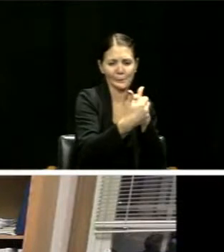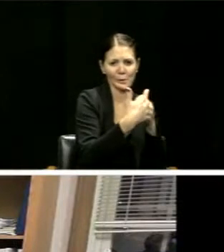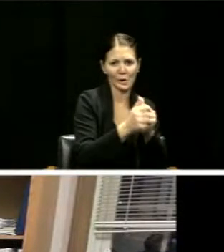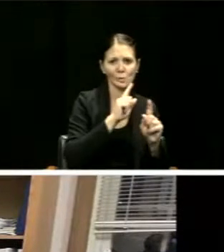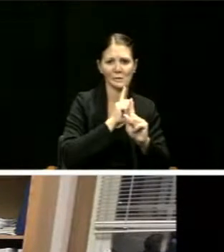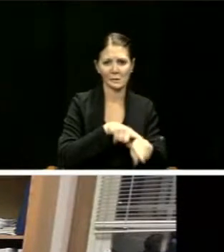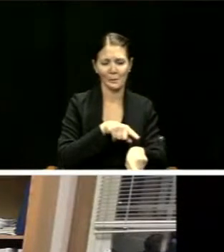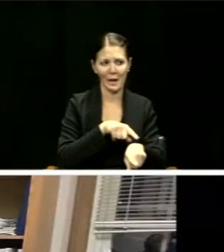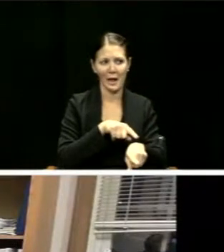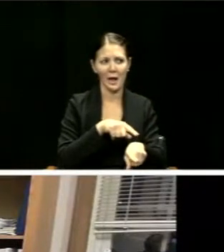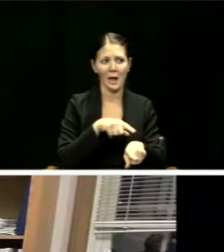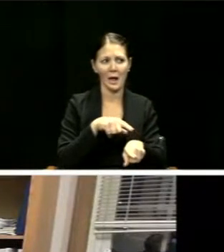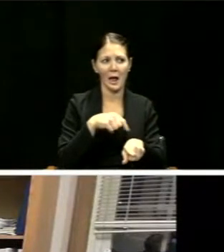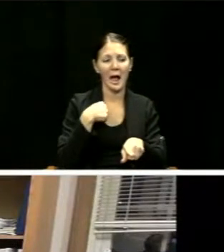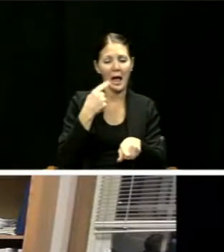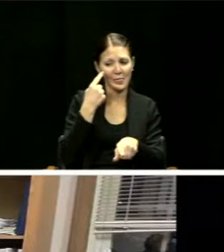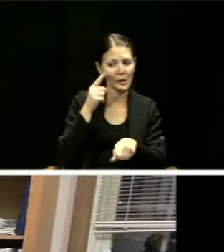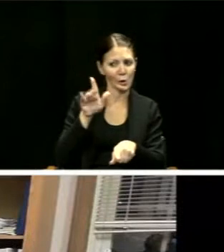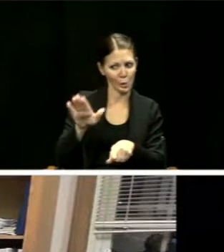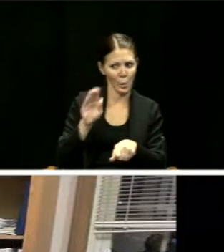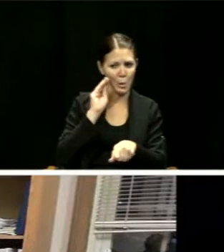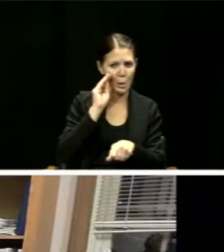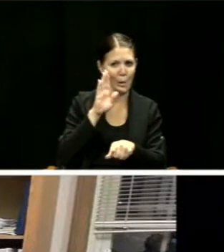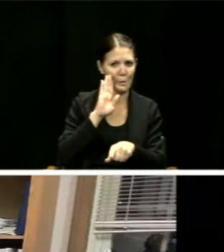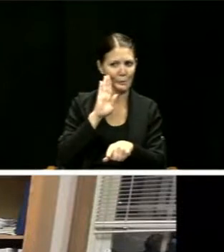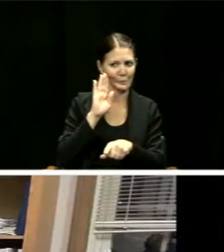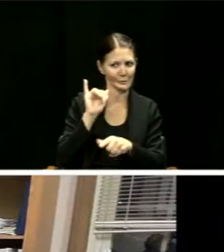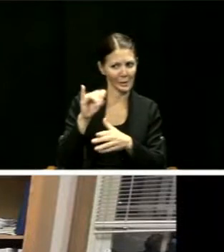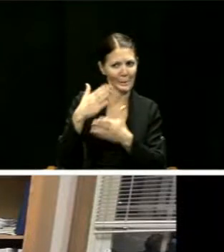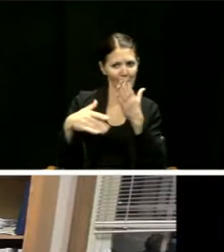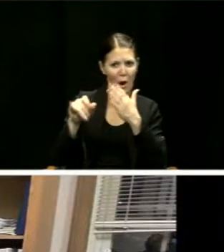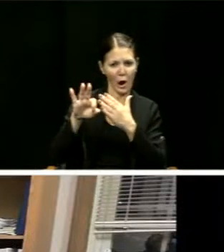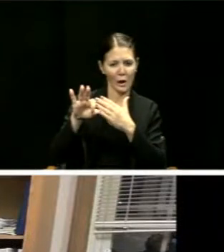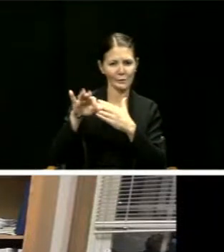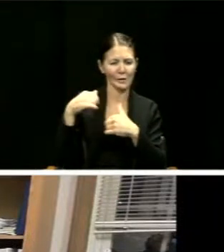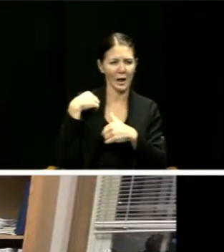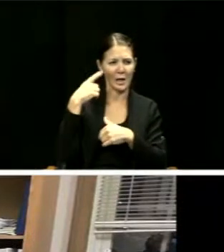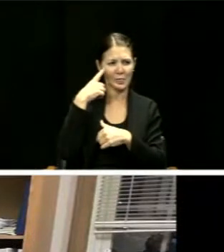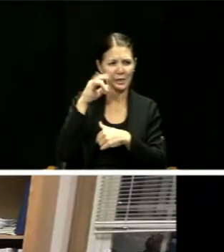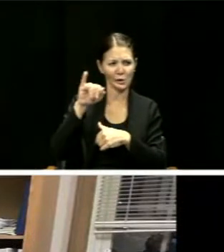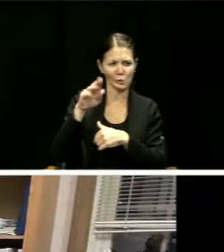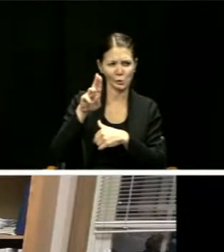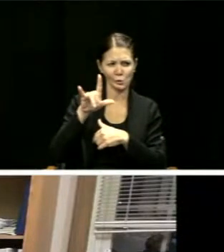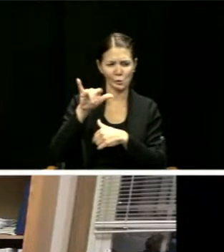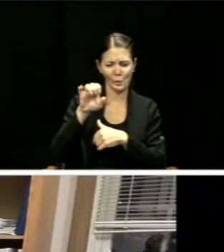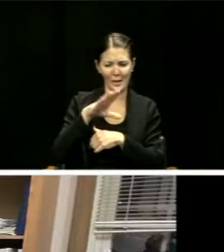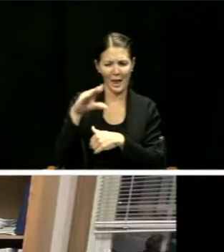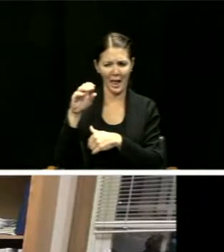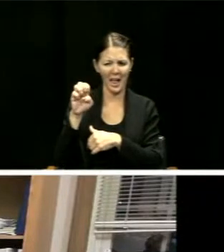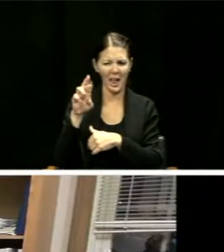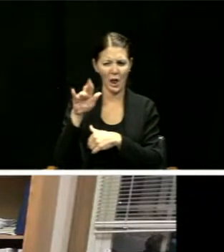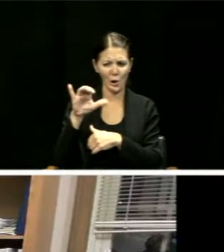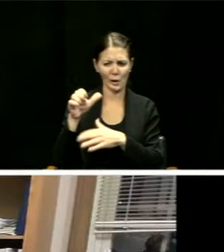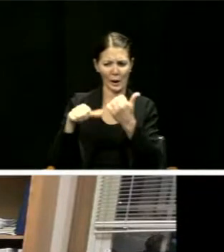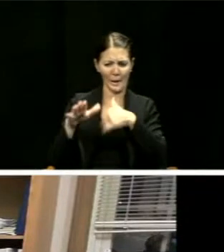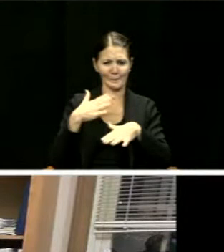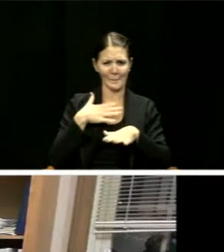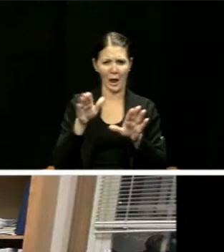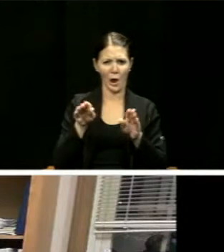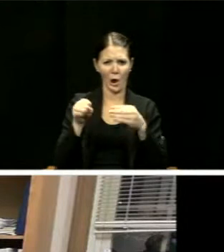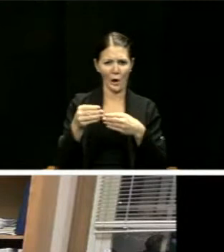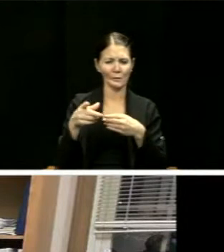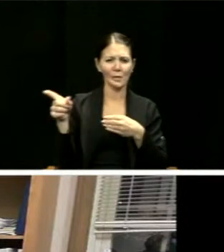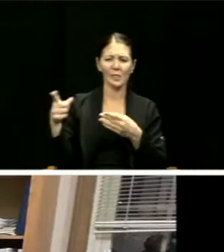So this may be one of them. I believe, if I'm recalling correctly from Julie Vera from my office, there was a talk about